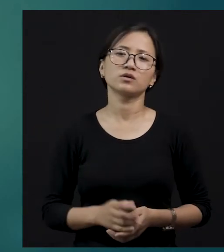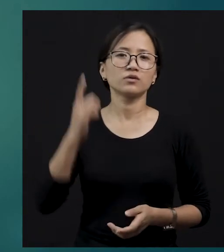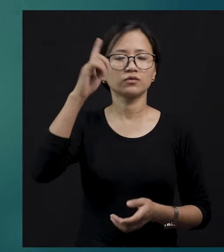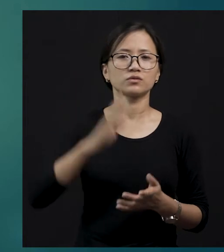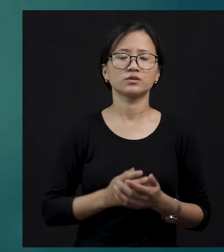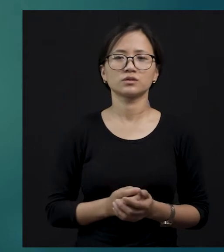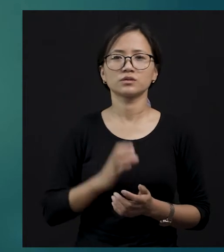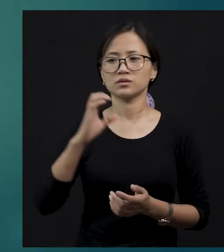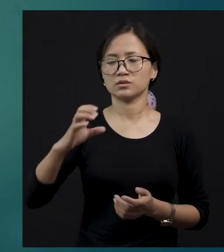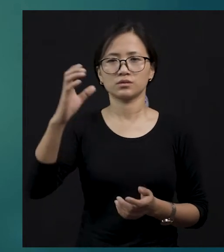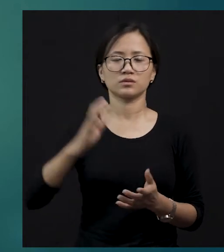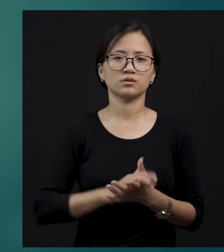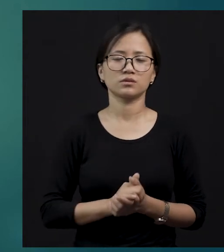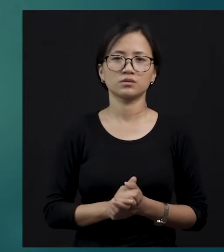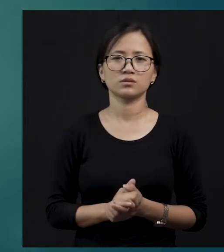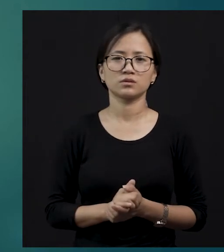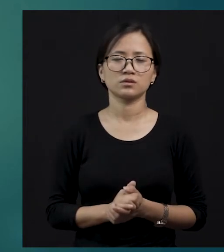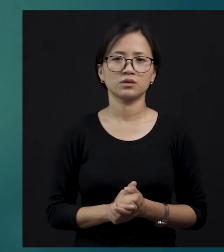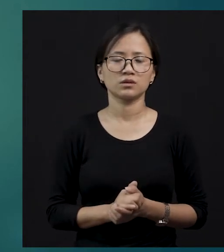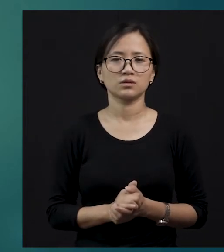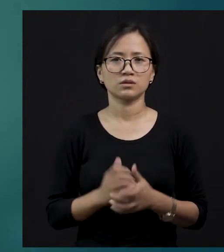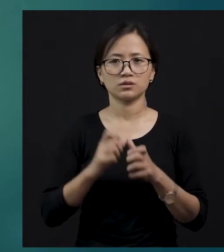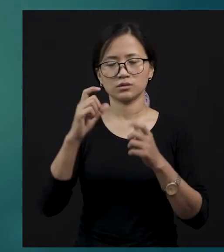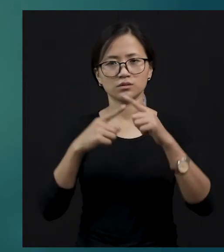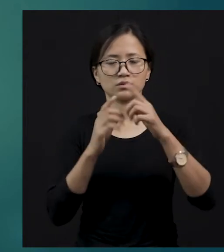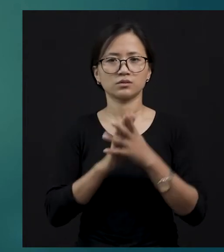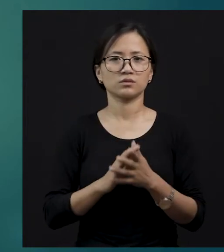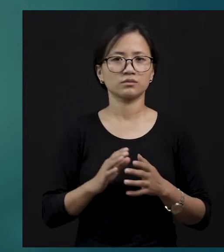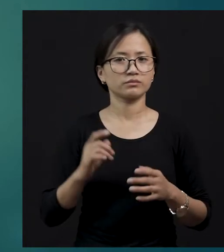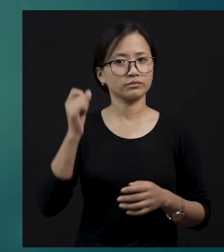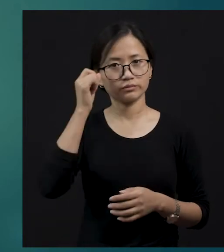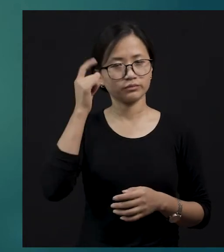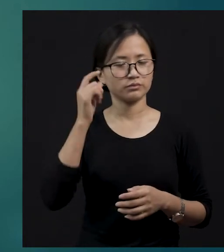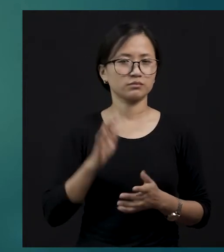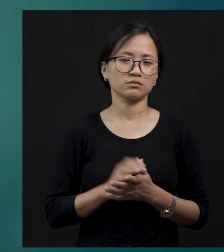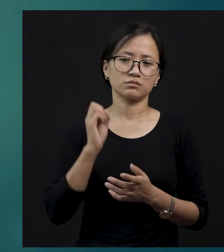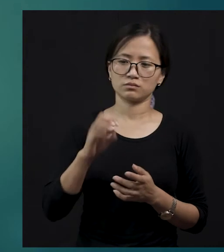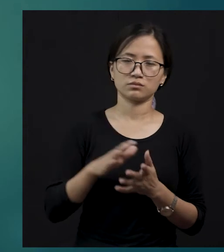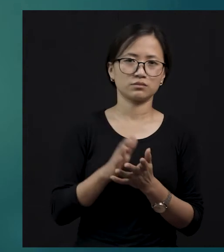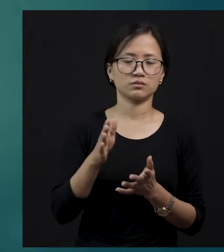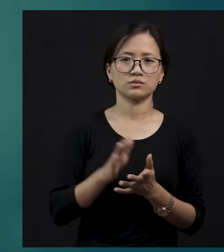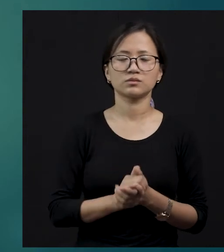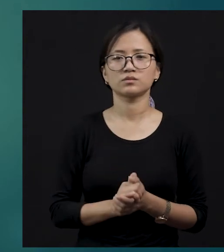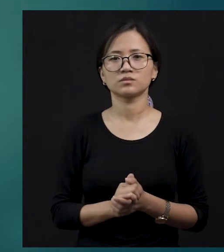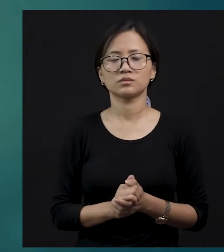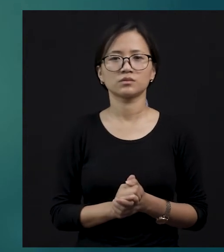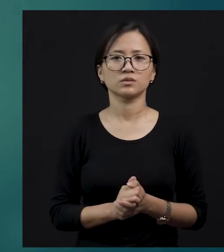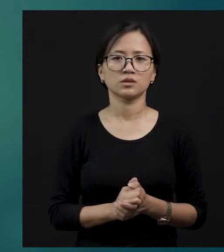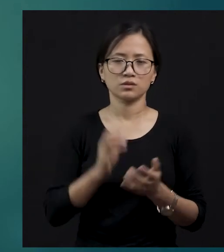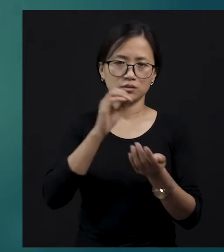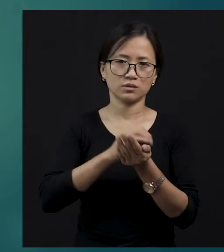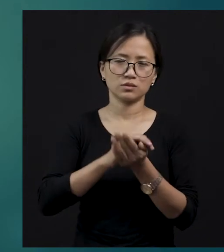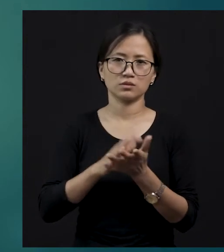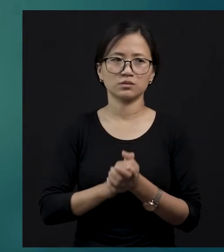the camel, it acts as a storage containers. But don't misunderstand it here. There are some people who think that the camel can store